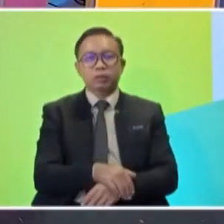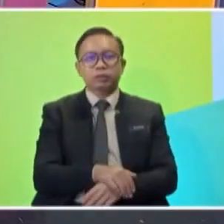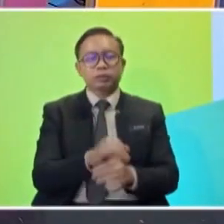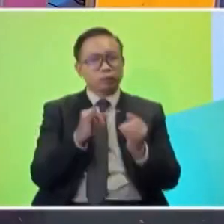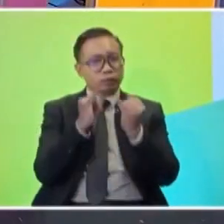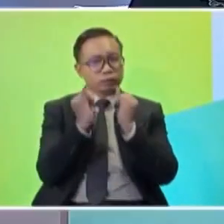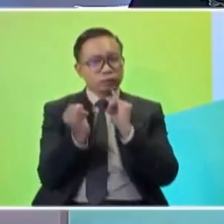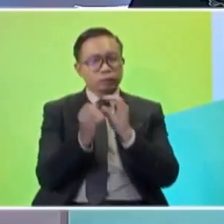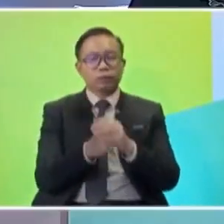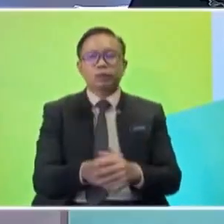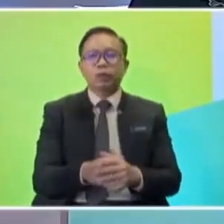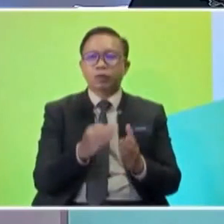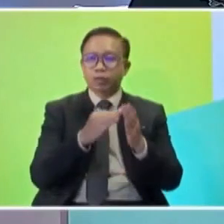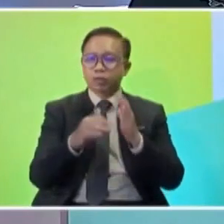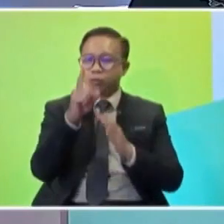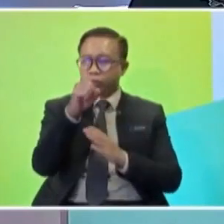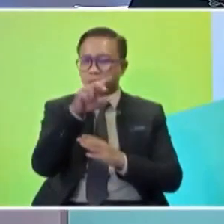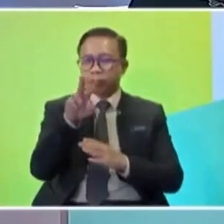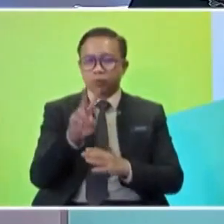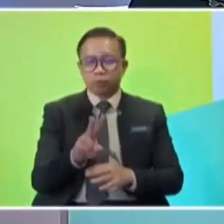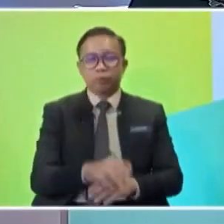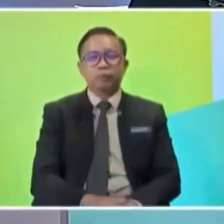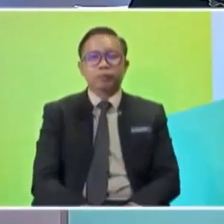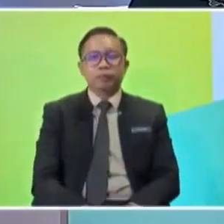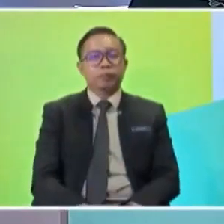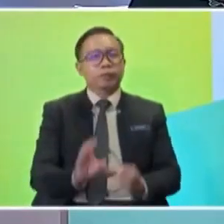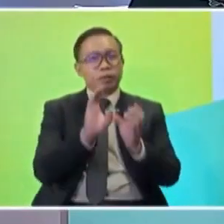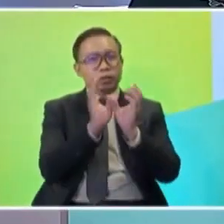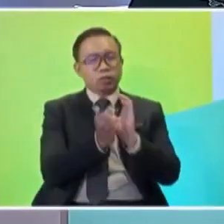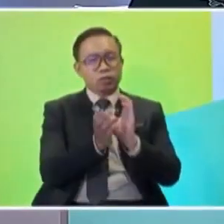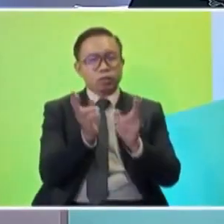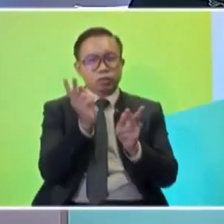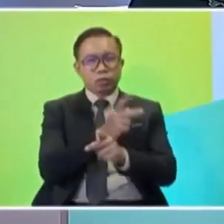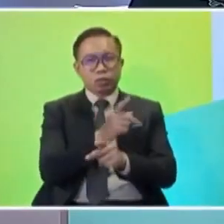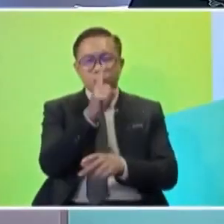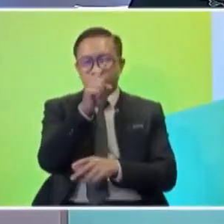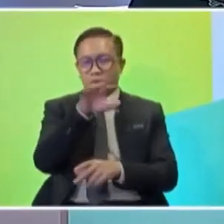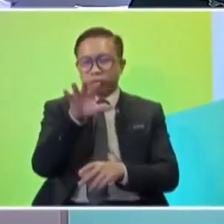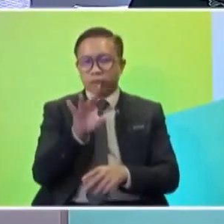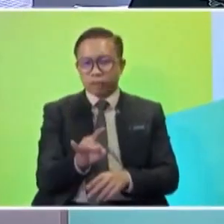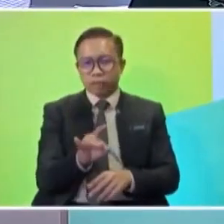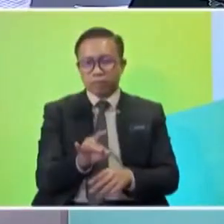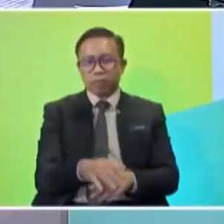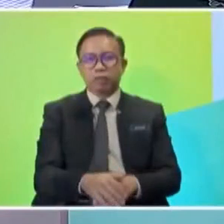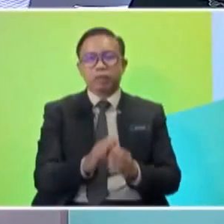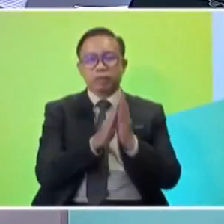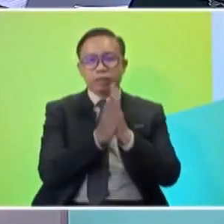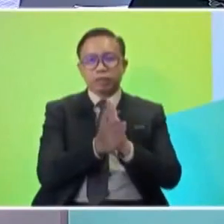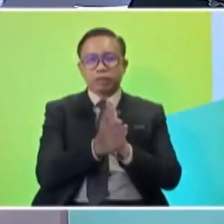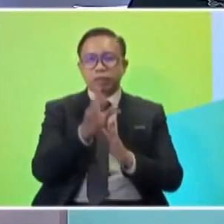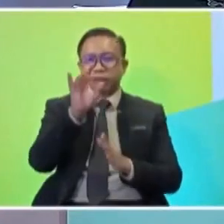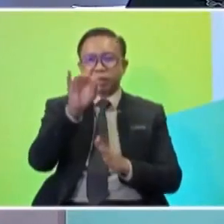the fraction. So 1/2, change it to multiplication. 1/8 will become